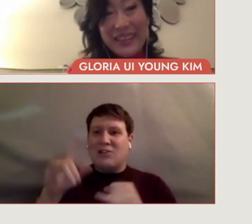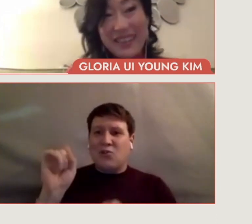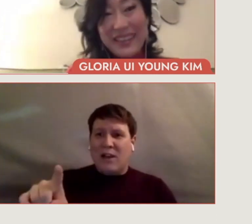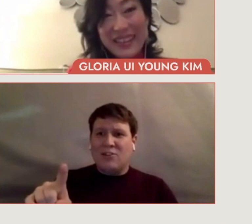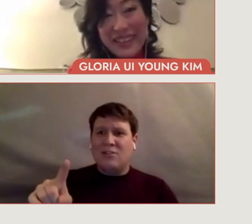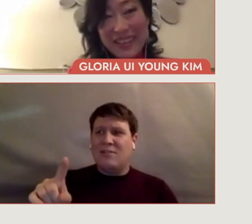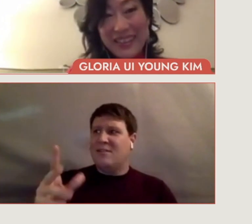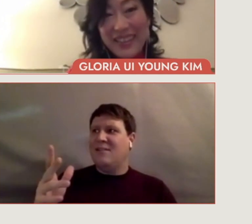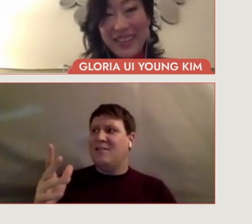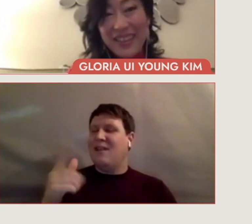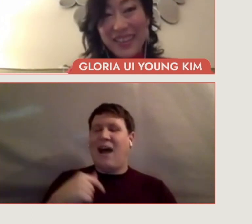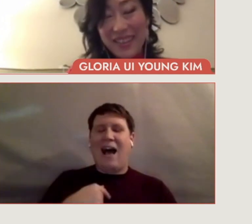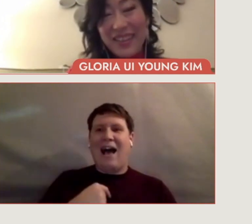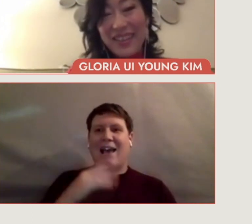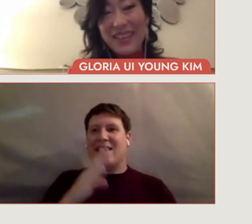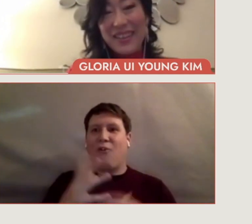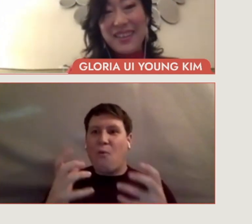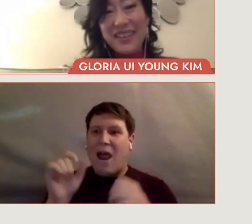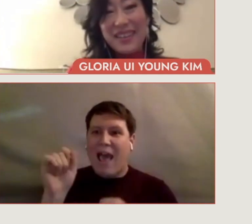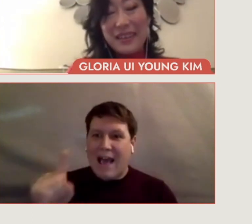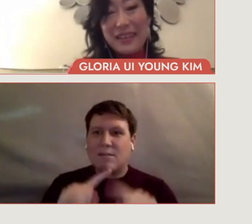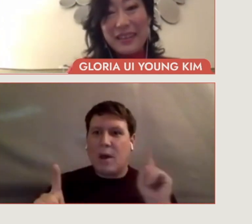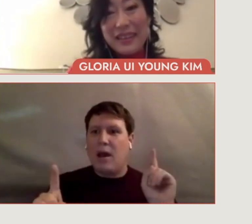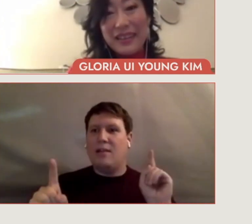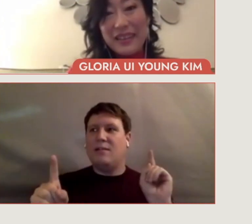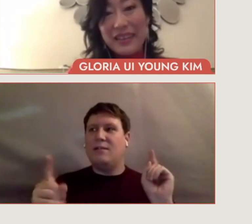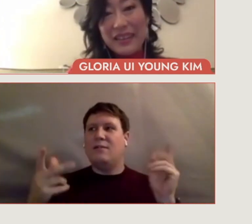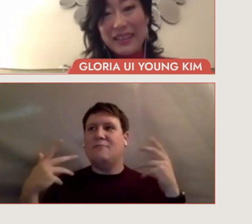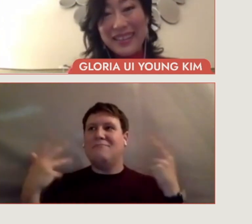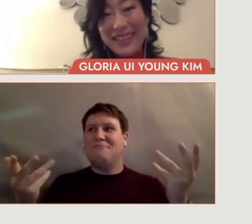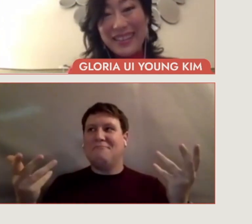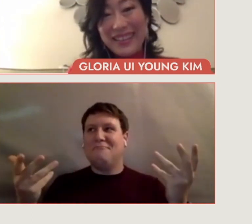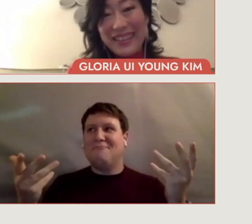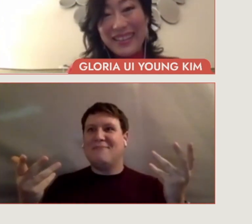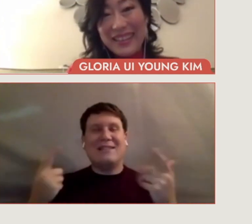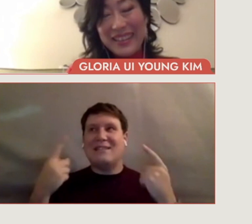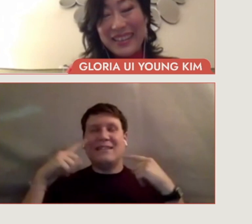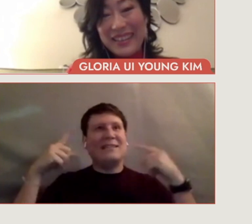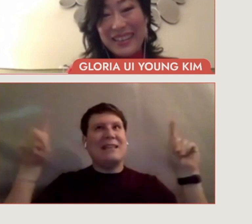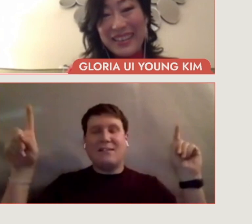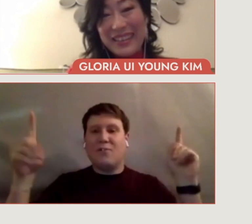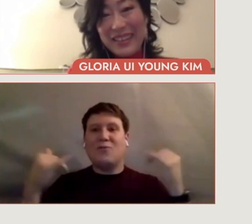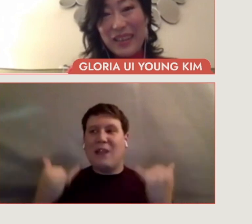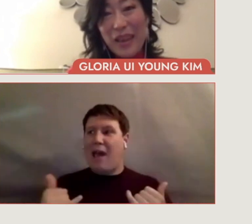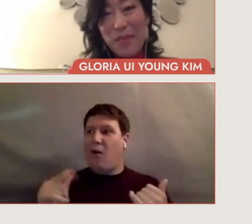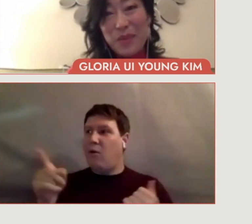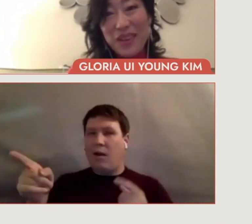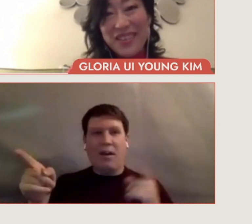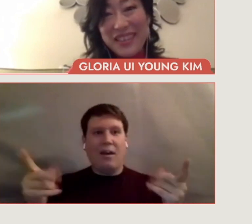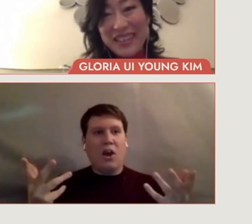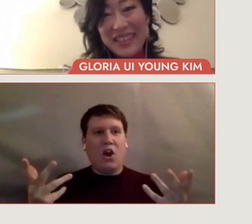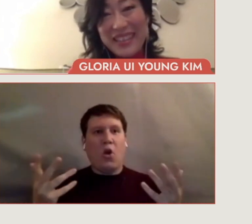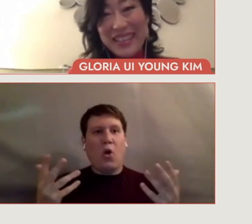this, amazing, amazing accomplishment. But, what's next for both of you, Eponine and Gloria? Well, Epps,